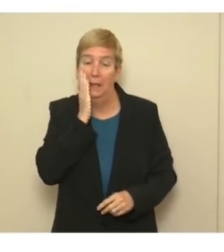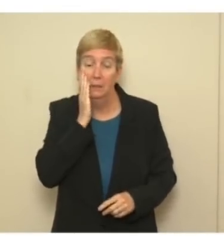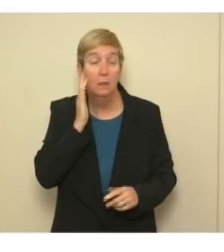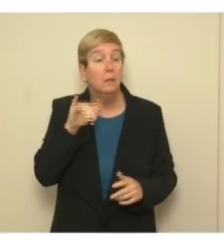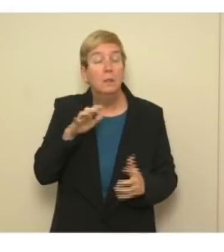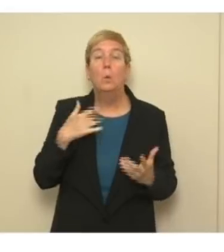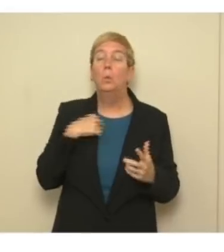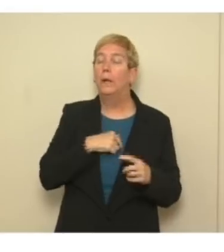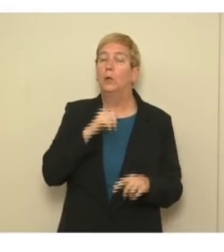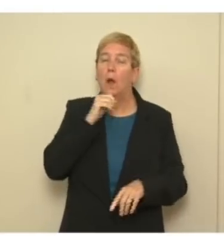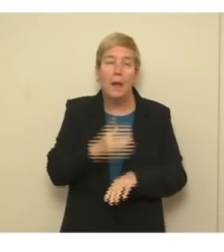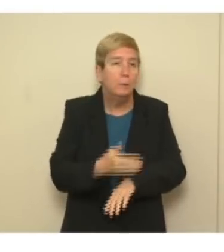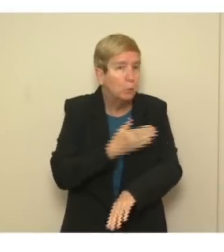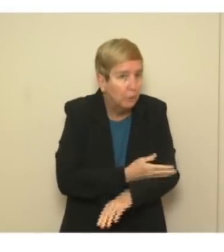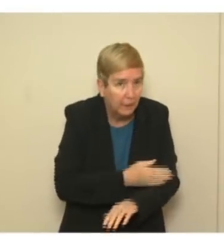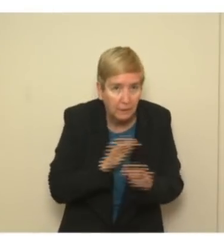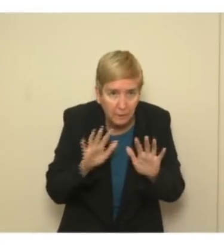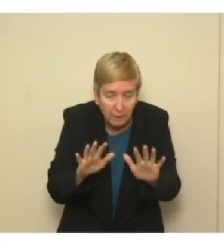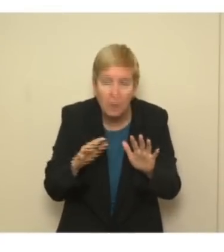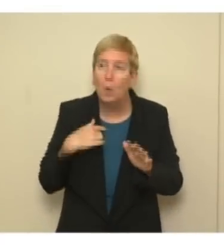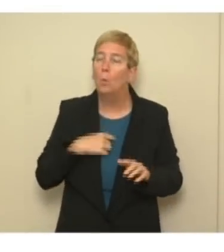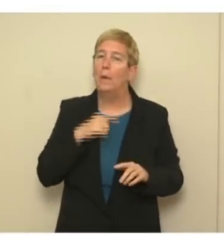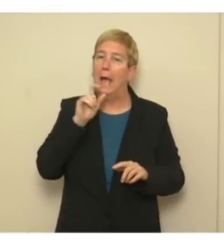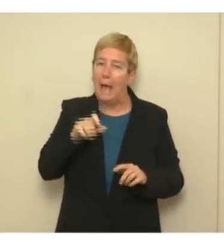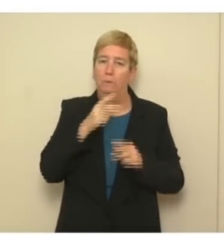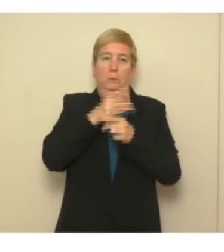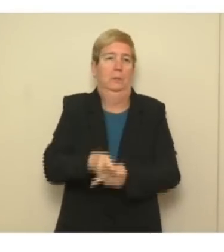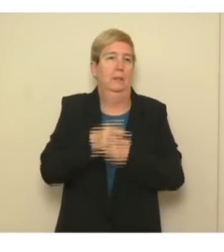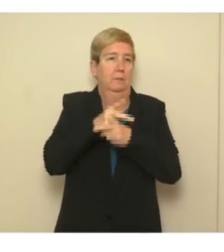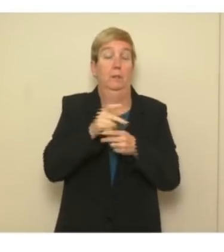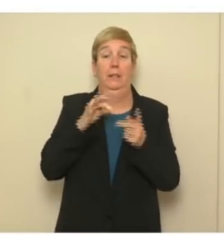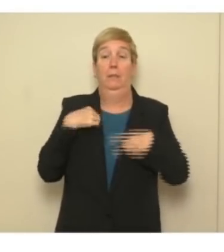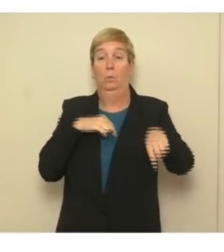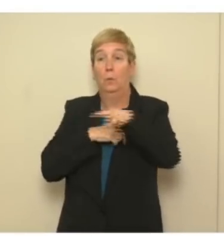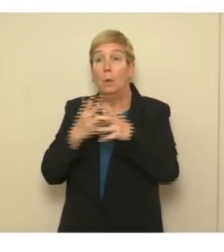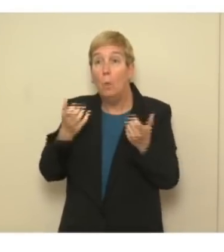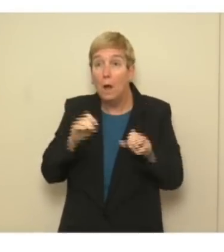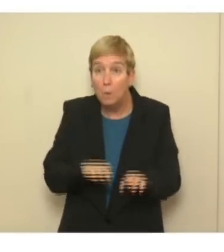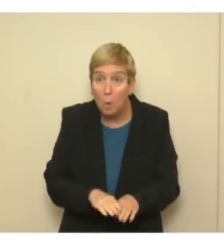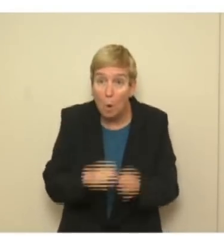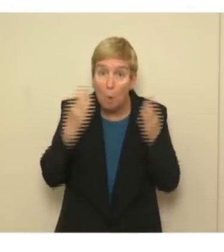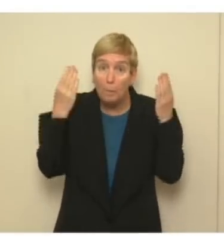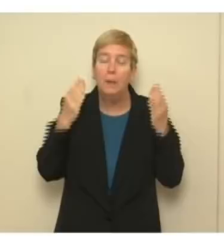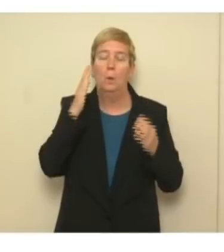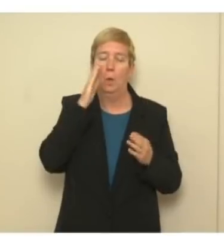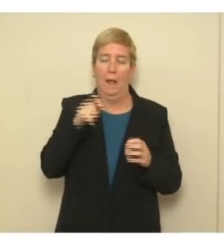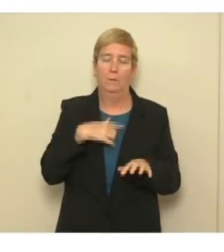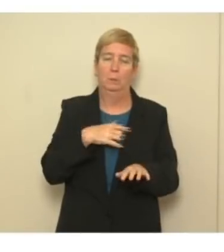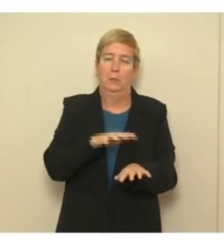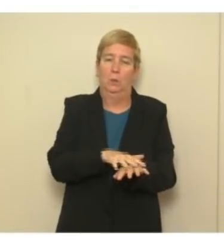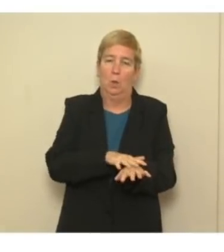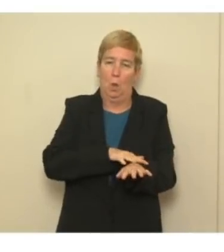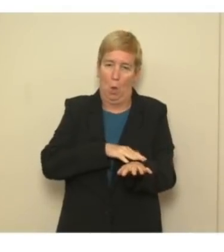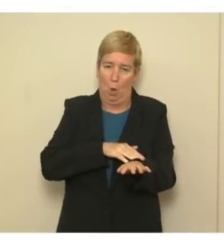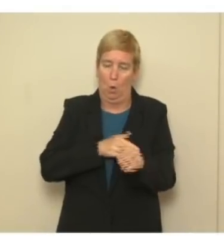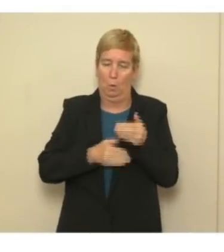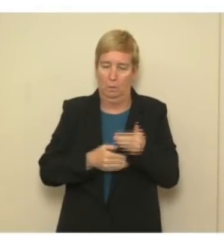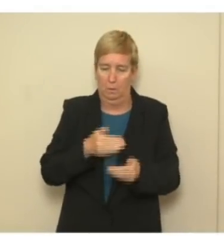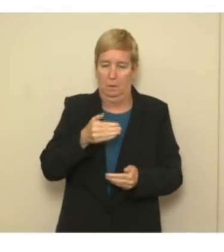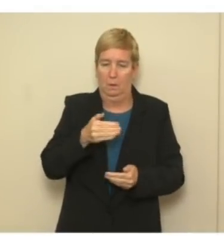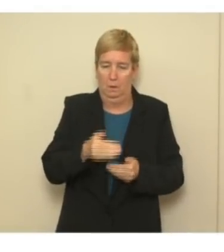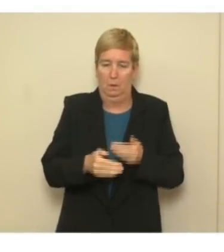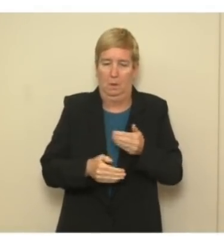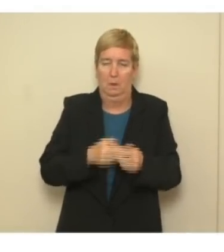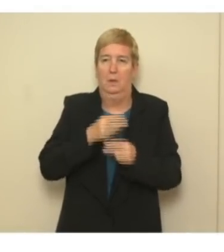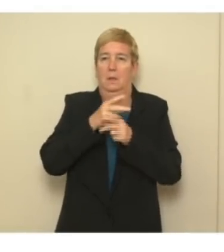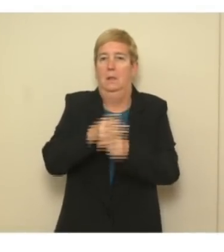vigilant. If we want to reopen safely and gradually, it's going to be slower. And based on our data, it's